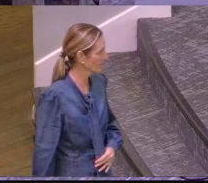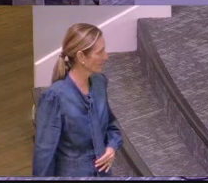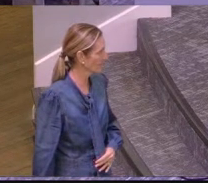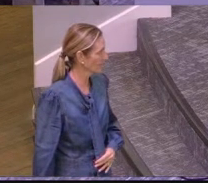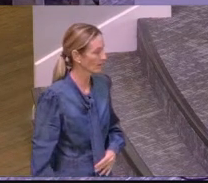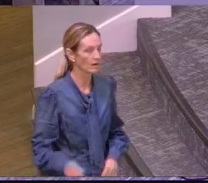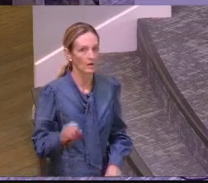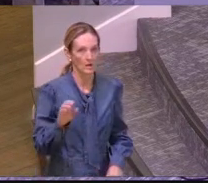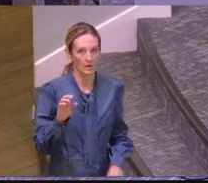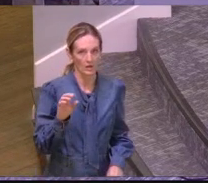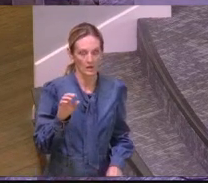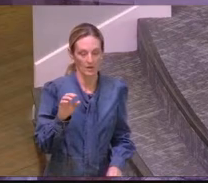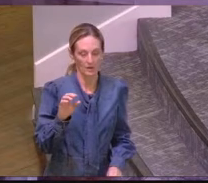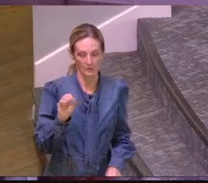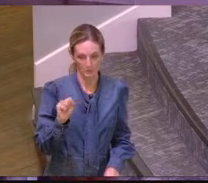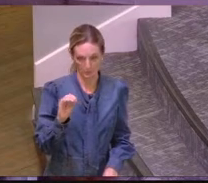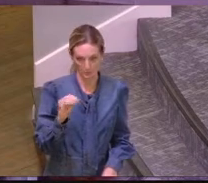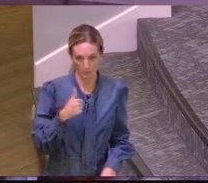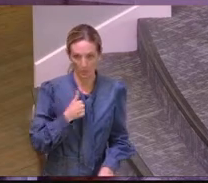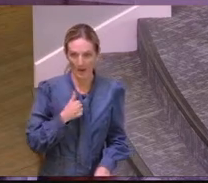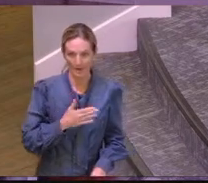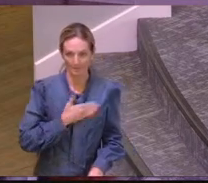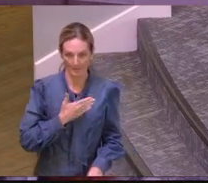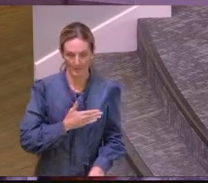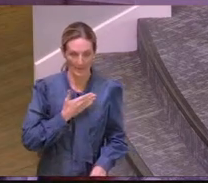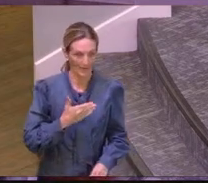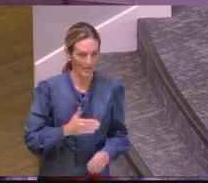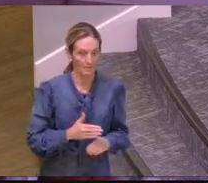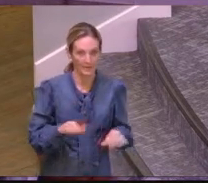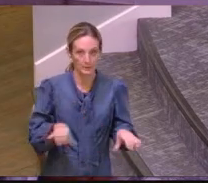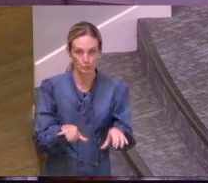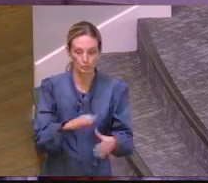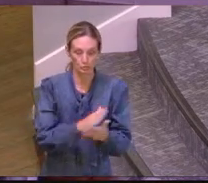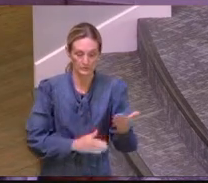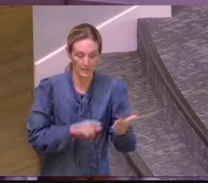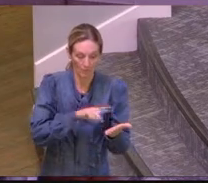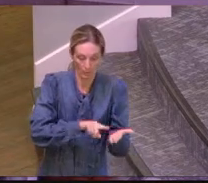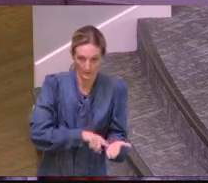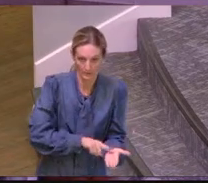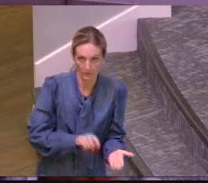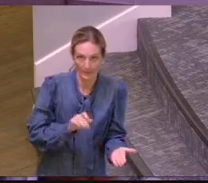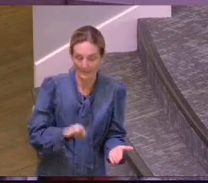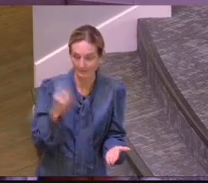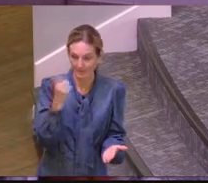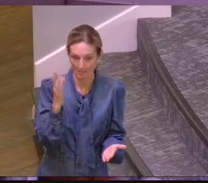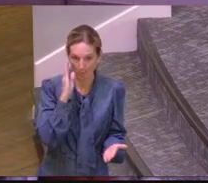So I would be happy to do some research if someone would show me which way to go.